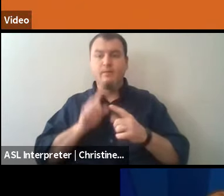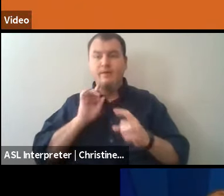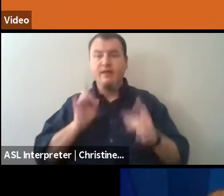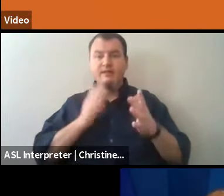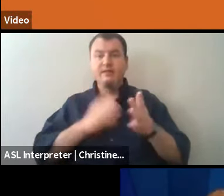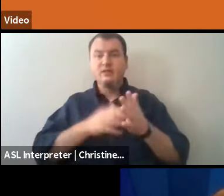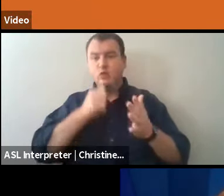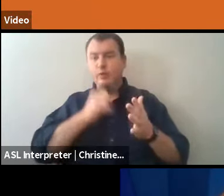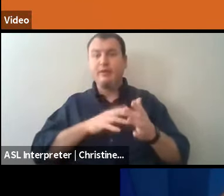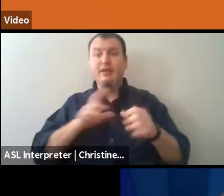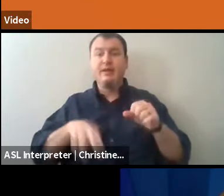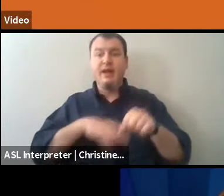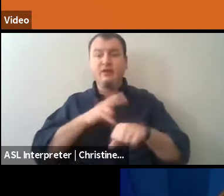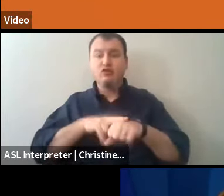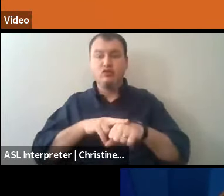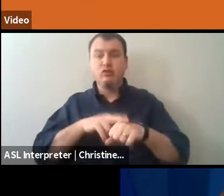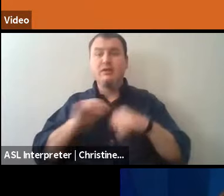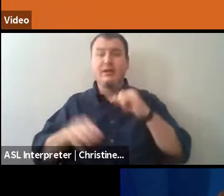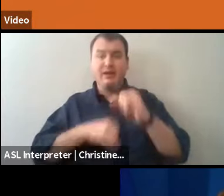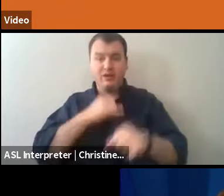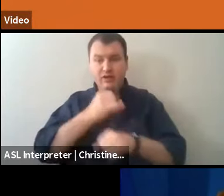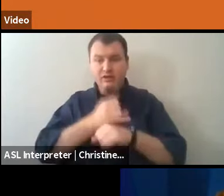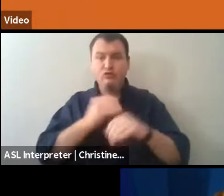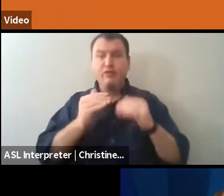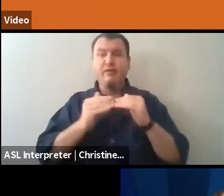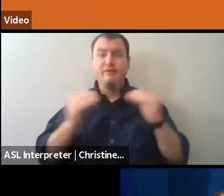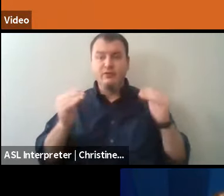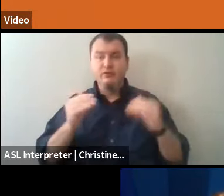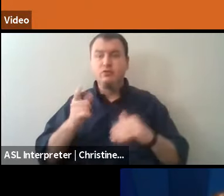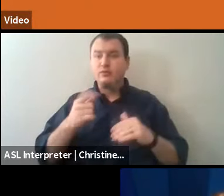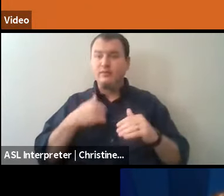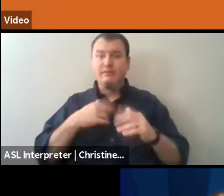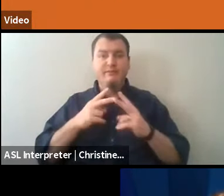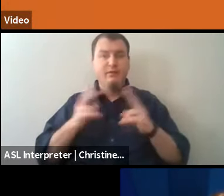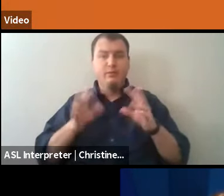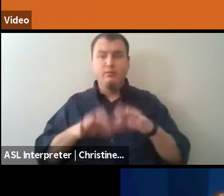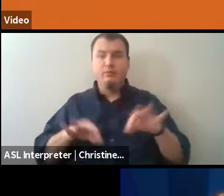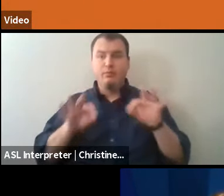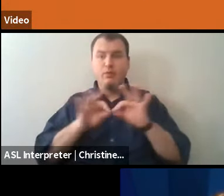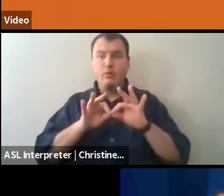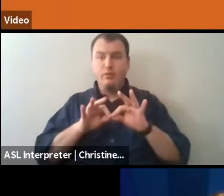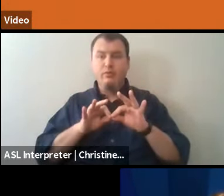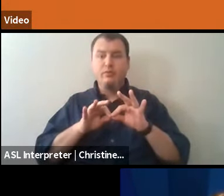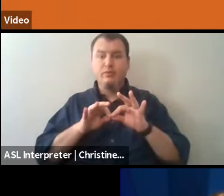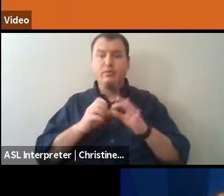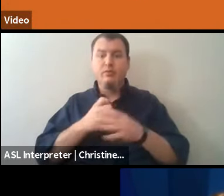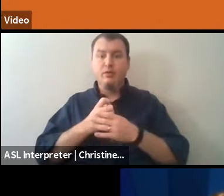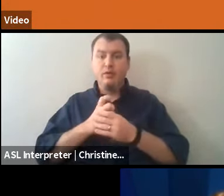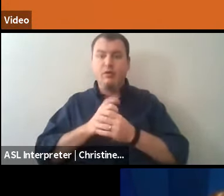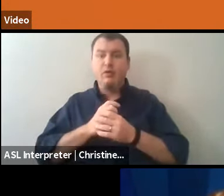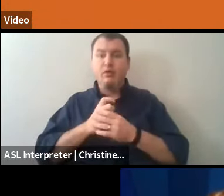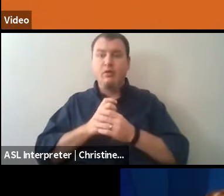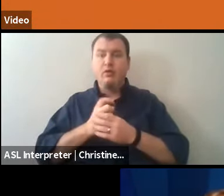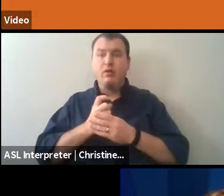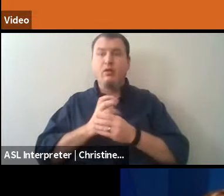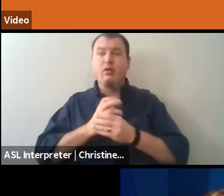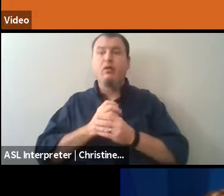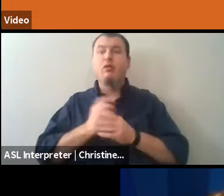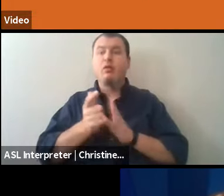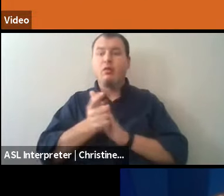at national and international levels. You have a very important law in your country that has been very